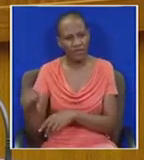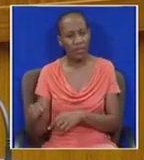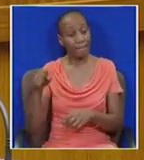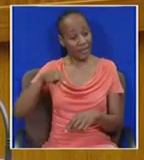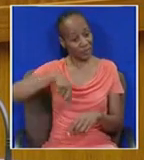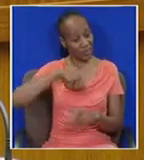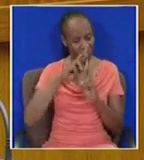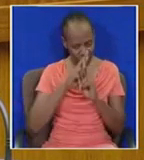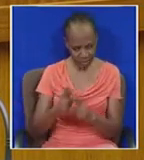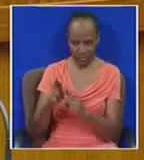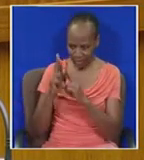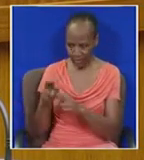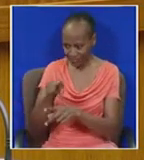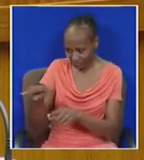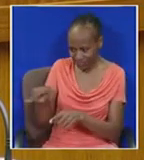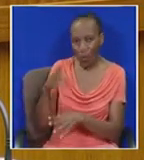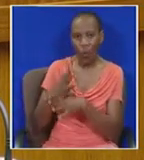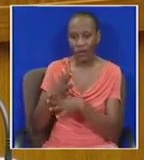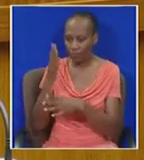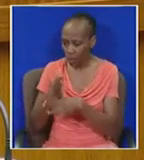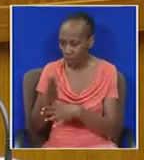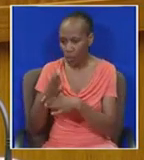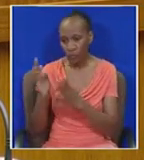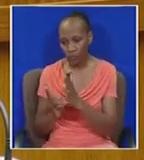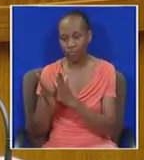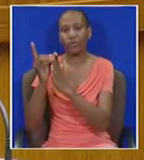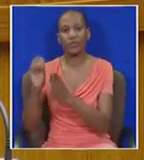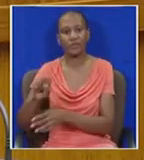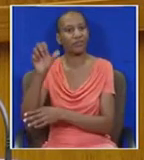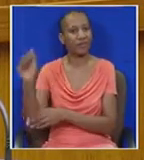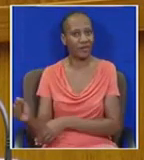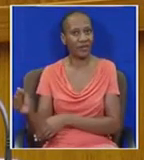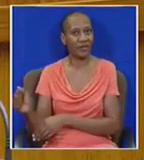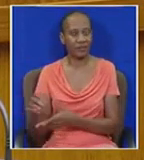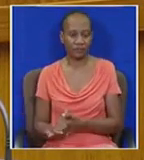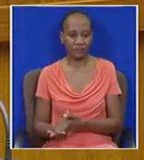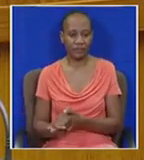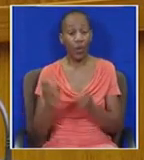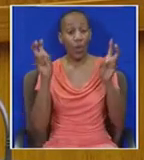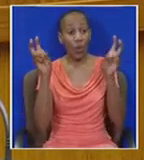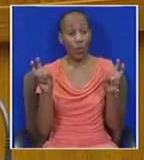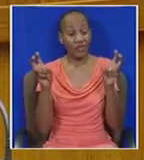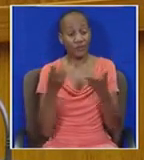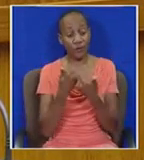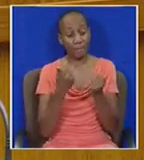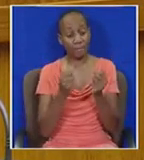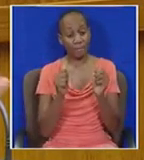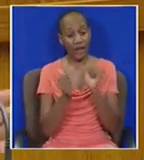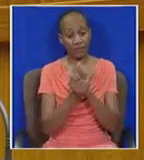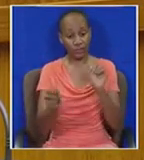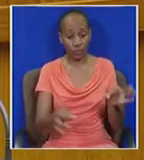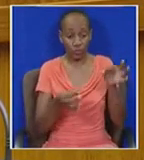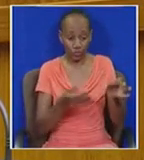those who have worked to build and develop our country. And borrowing from the words of the Freedom Charter,